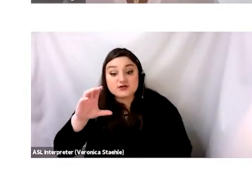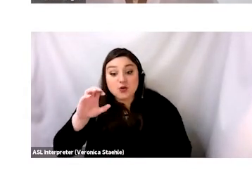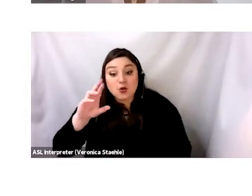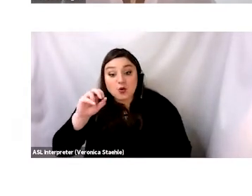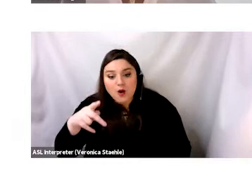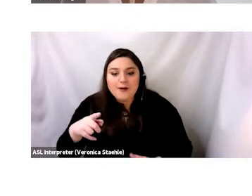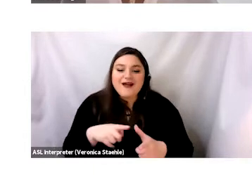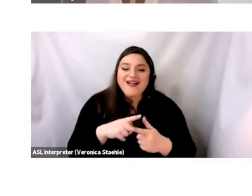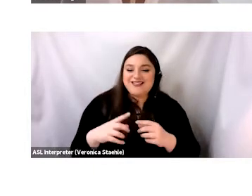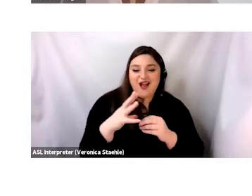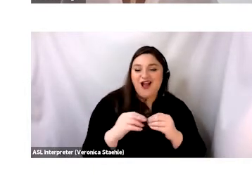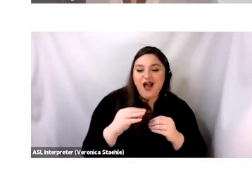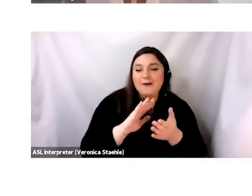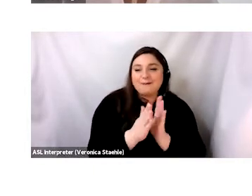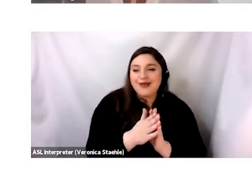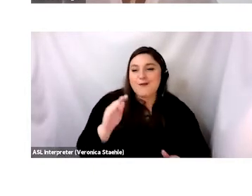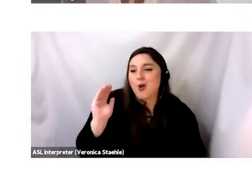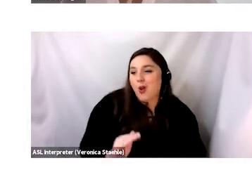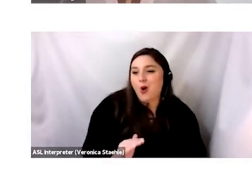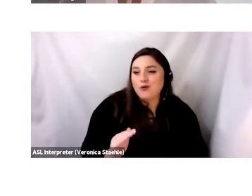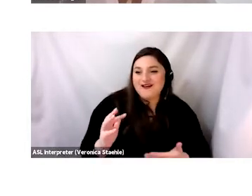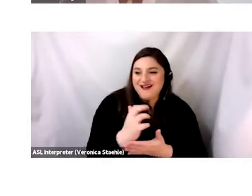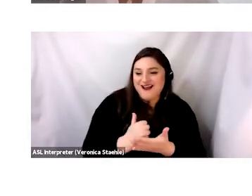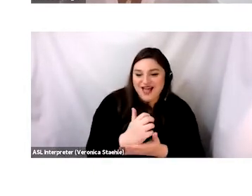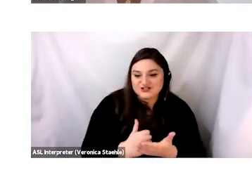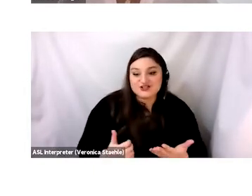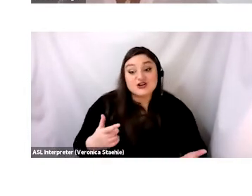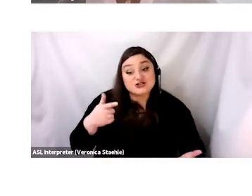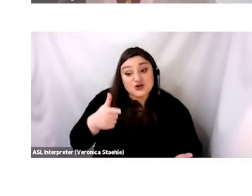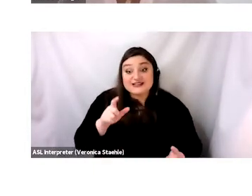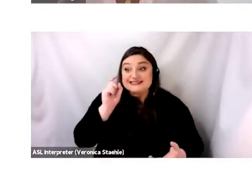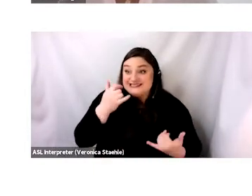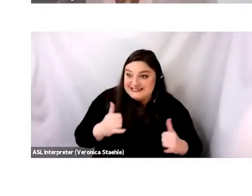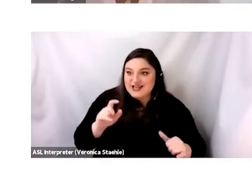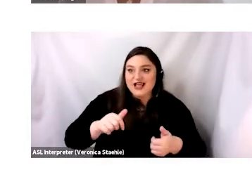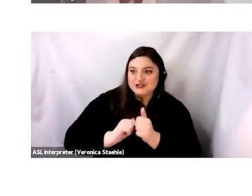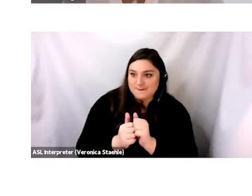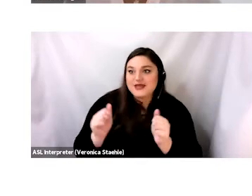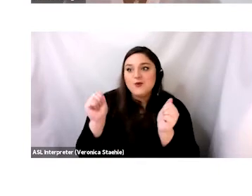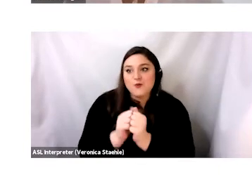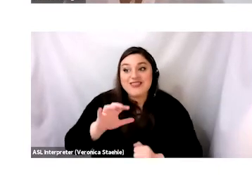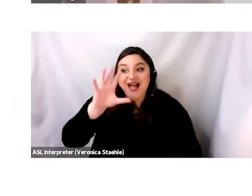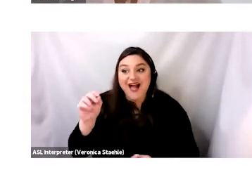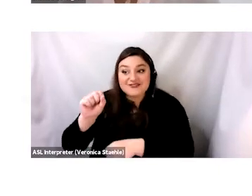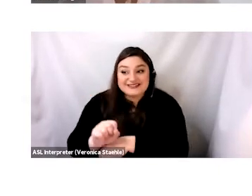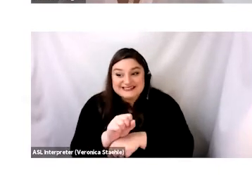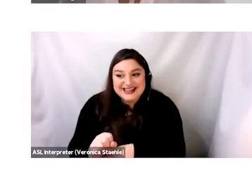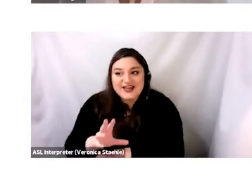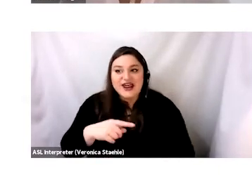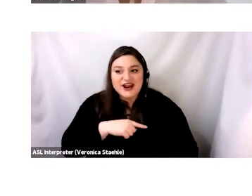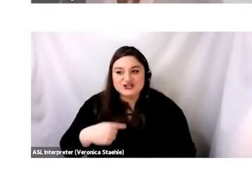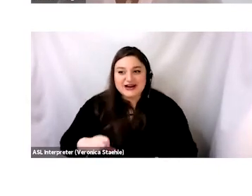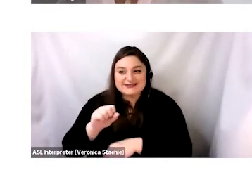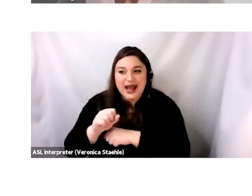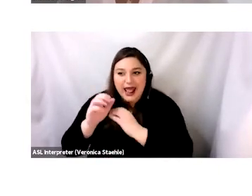So to compete, the colonies, of course, needed a labor force, which were African slaves and Chinese laborers. Cotton grown